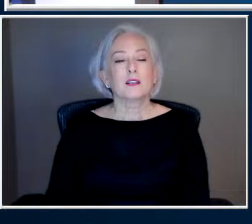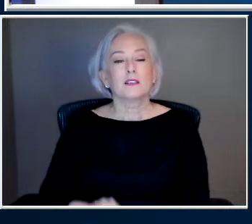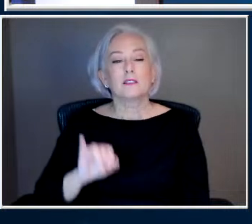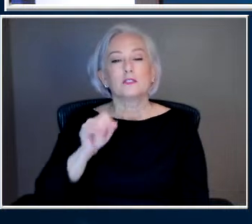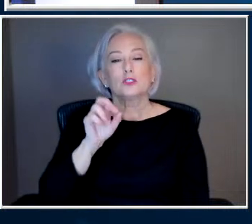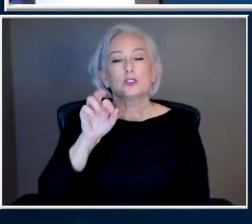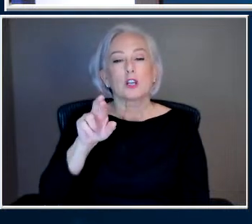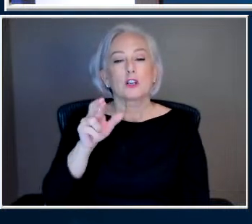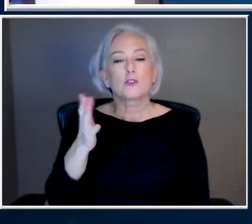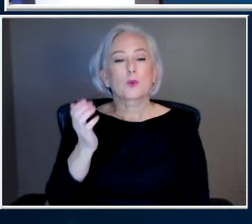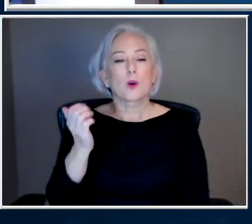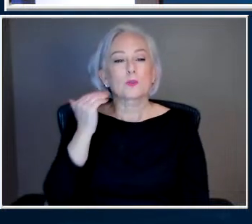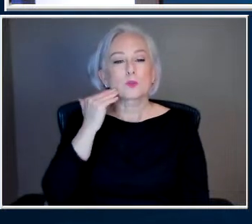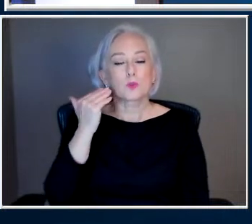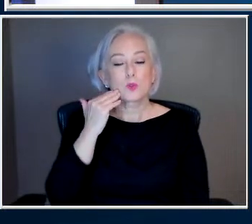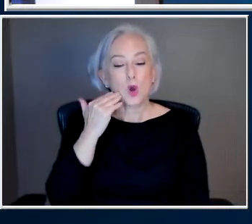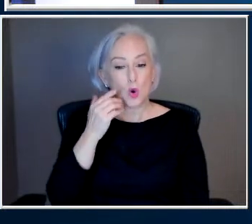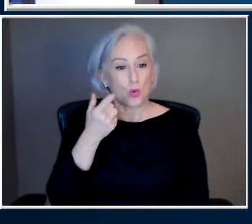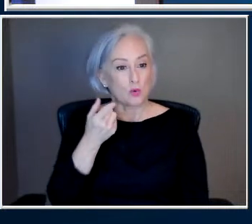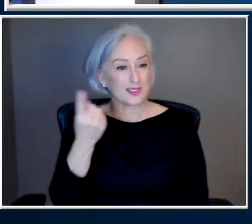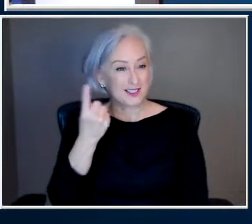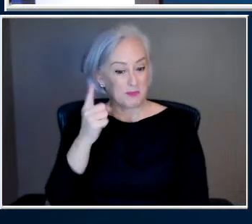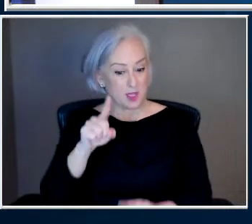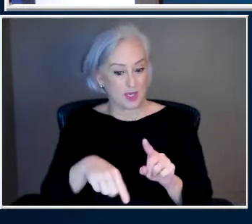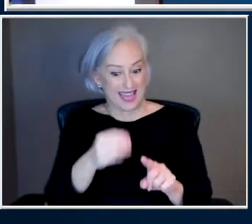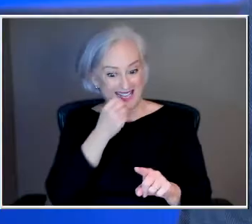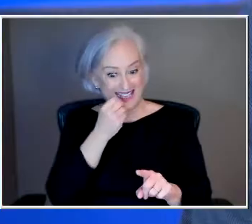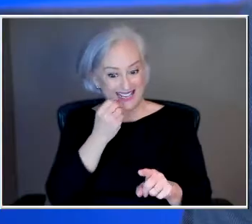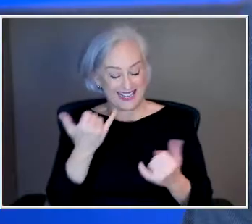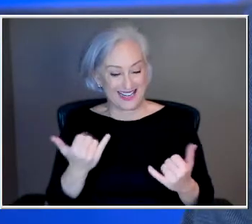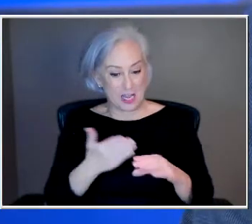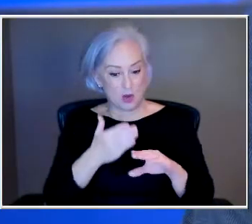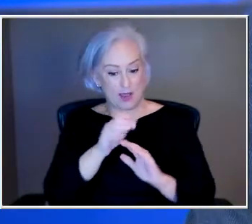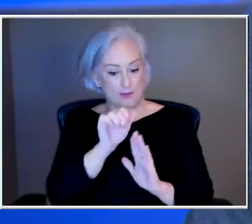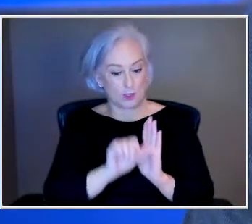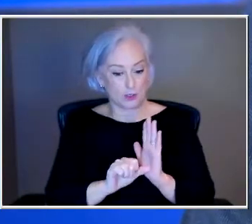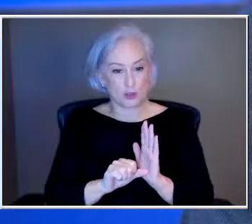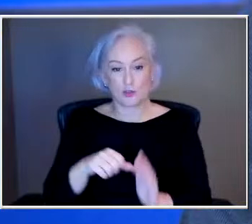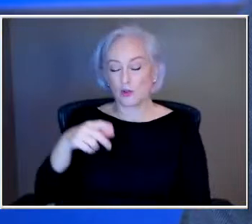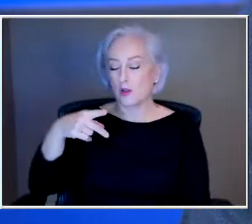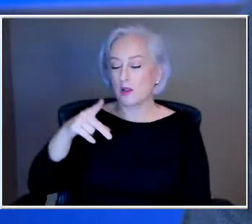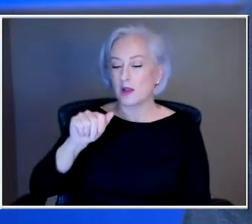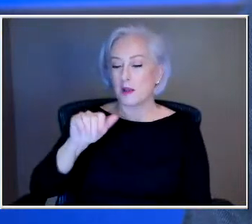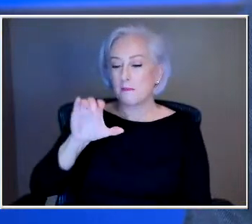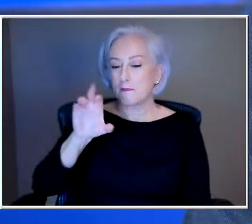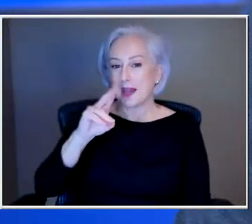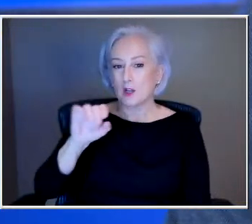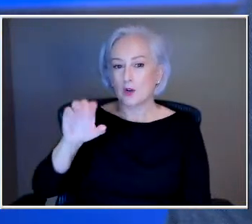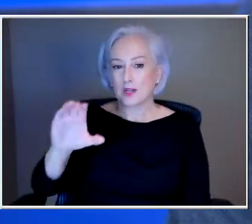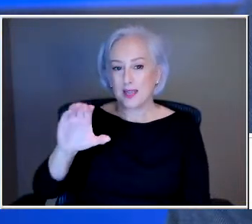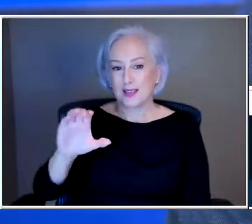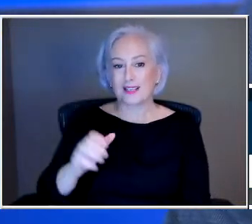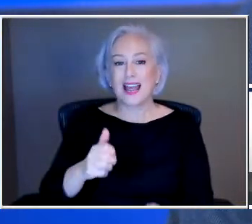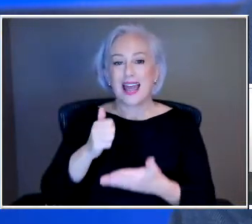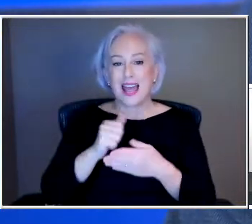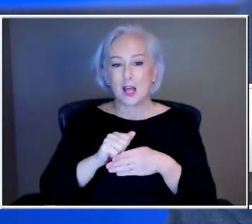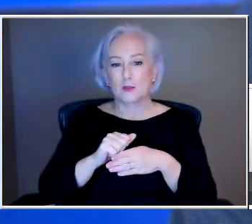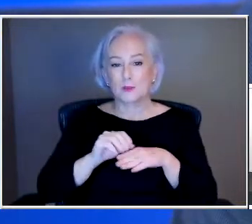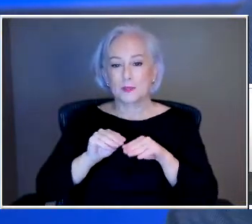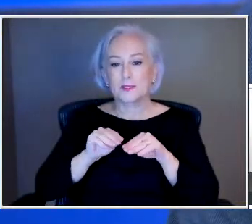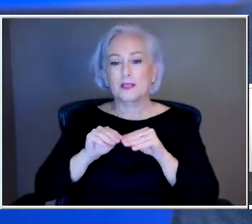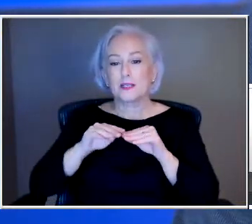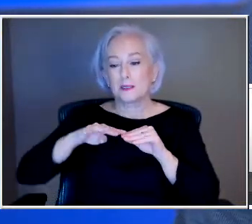that you couldn't eat after having the Whipple procedure? Well, the pancreas does produce some digestive enzymes, so I do have to take a medicine